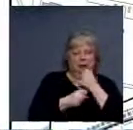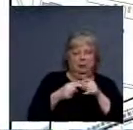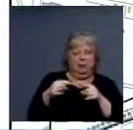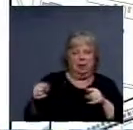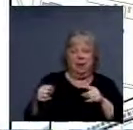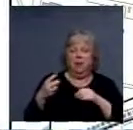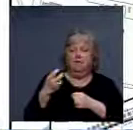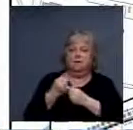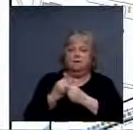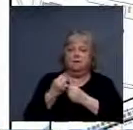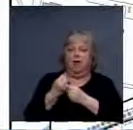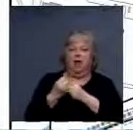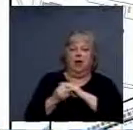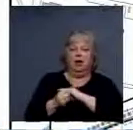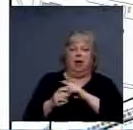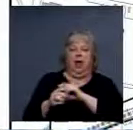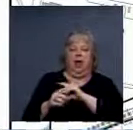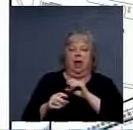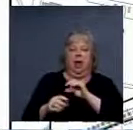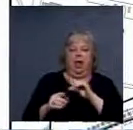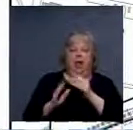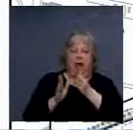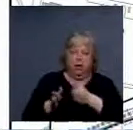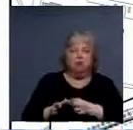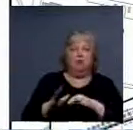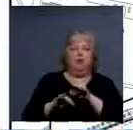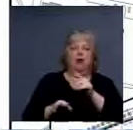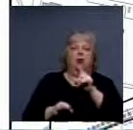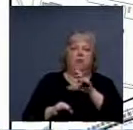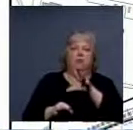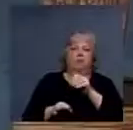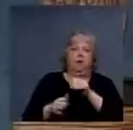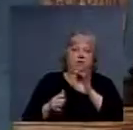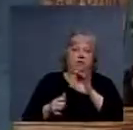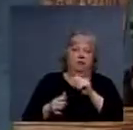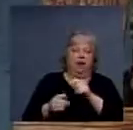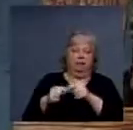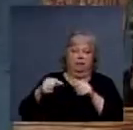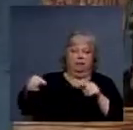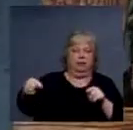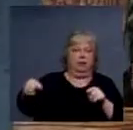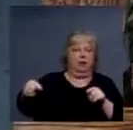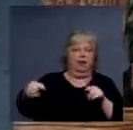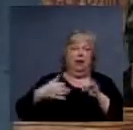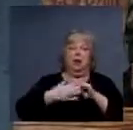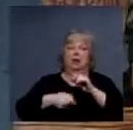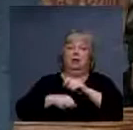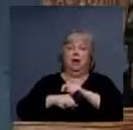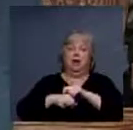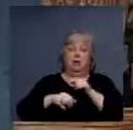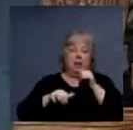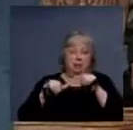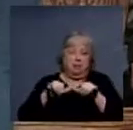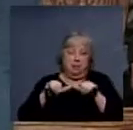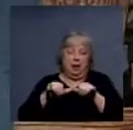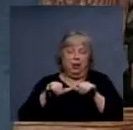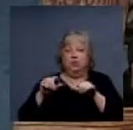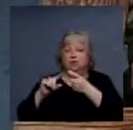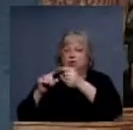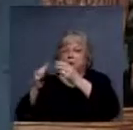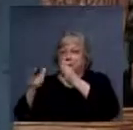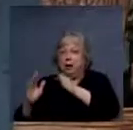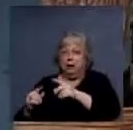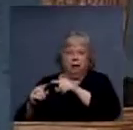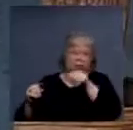enforcement agent found that it was 1,050 feet from the school. And actually, at that time, they measured the distance from building to